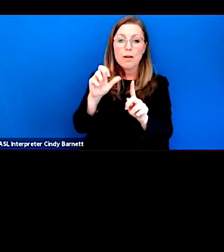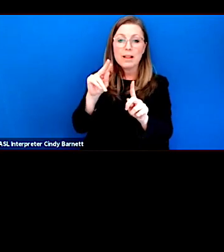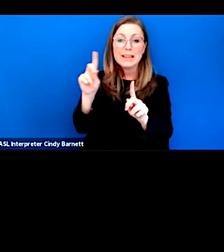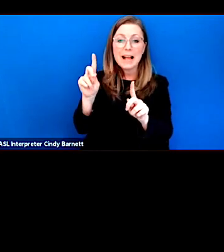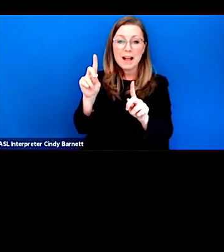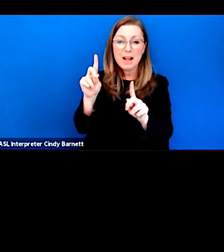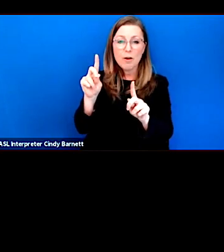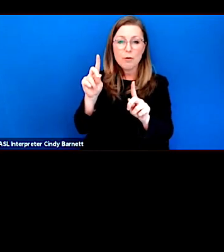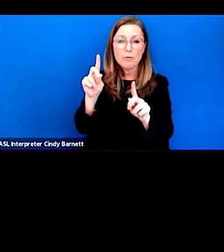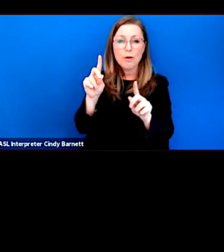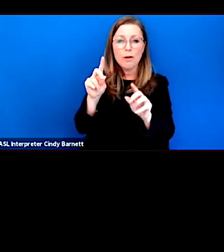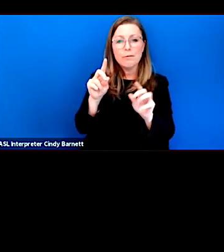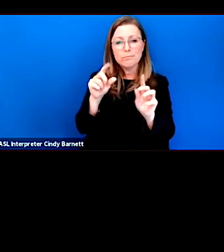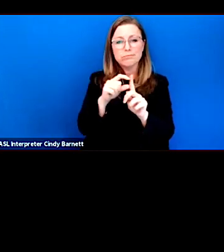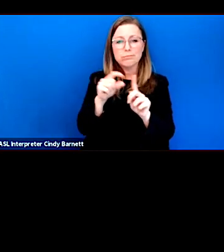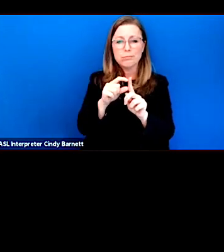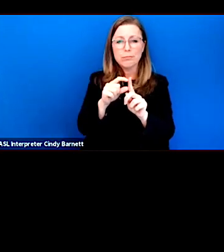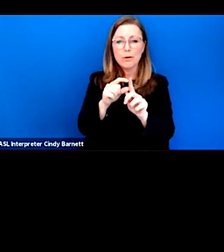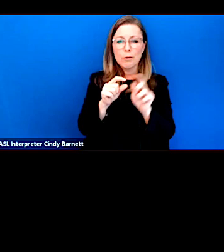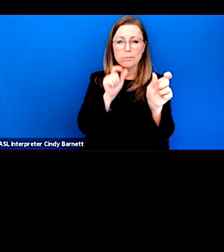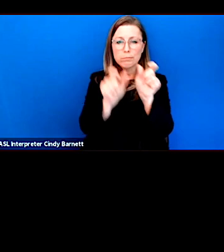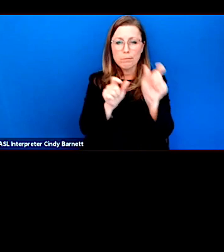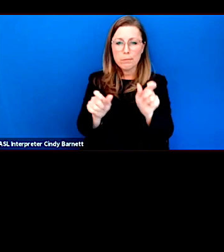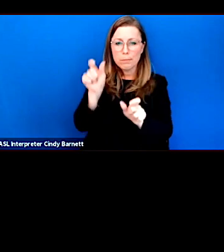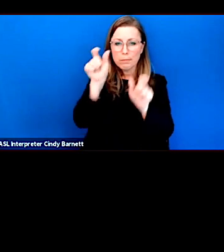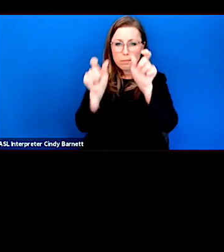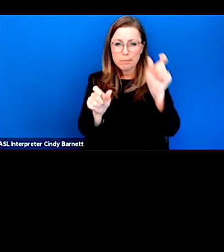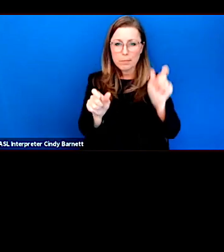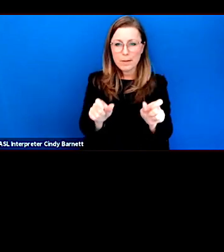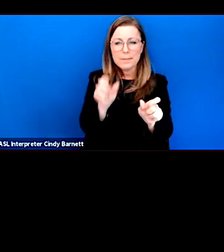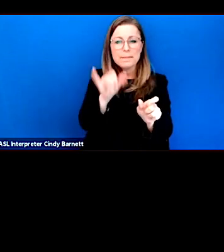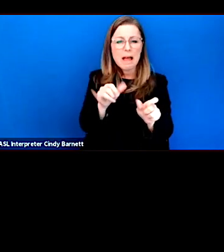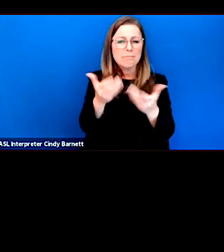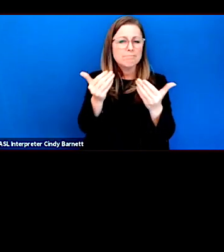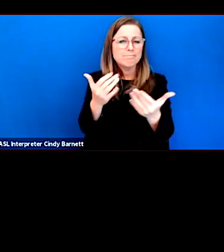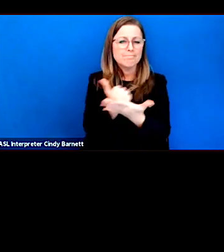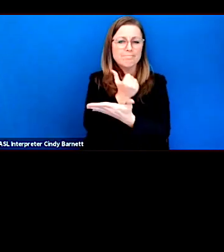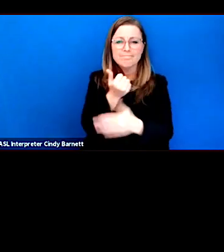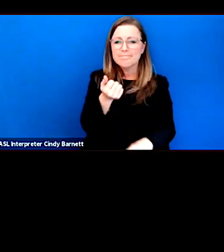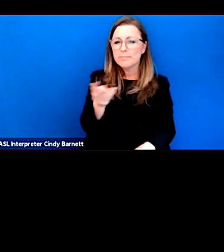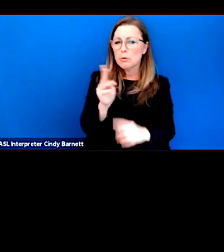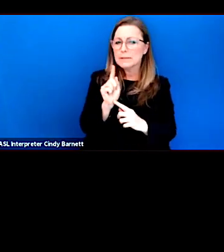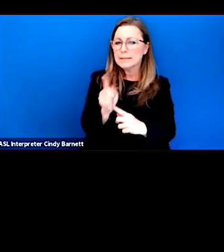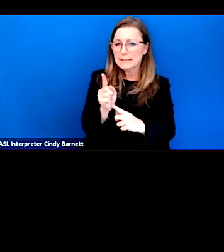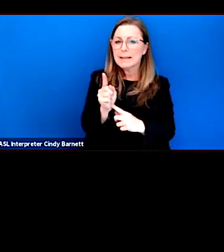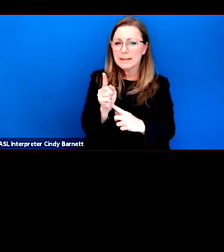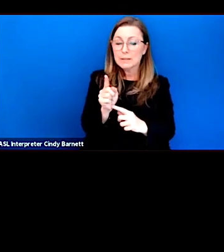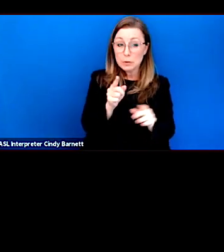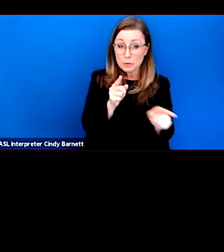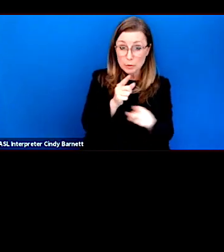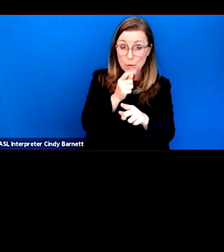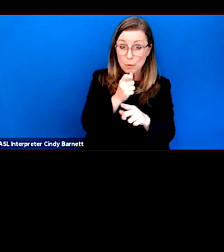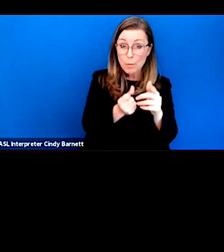type in the search terms that you came up with. Christina will show her screen so that everyone can see the word